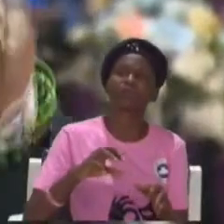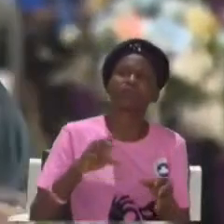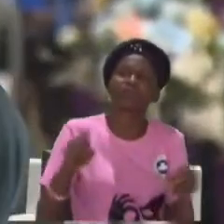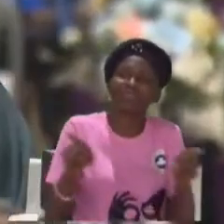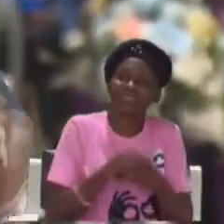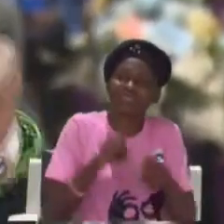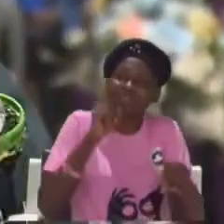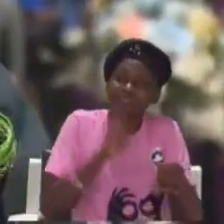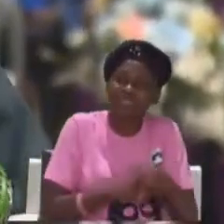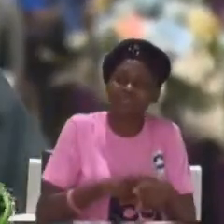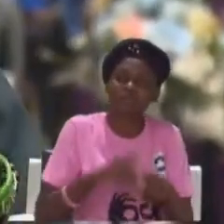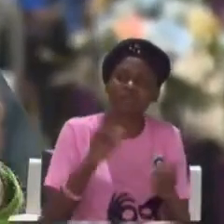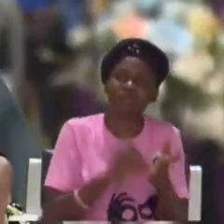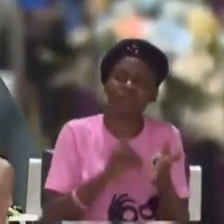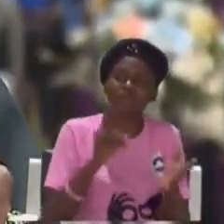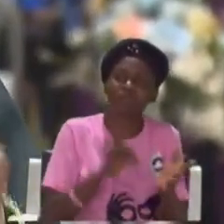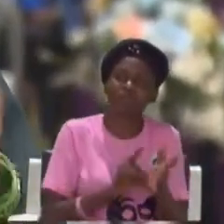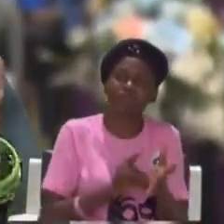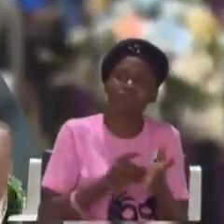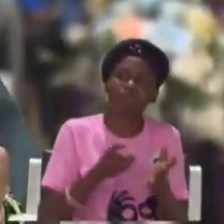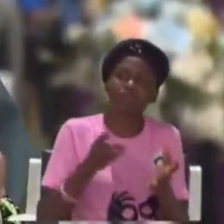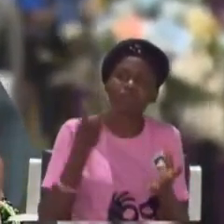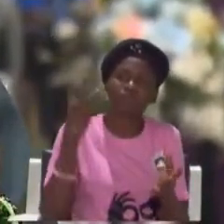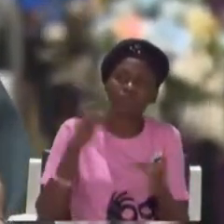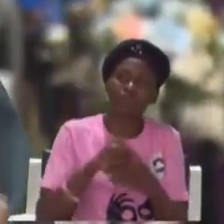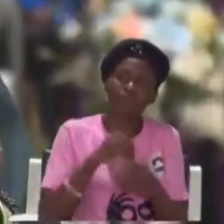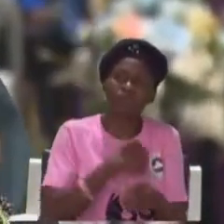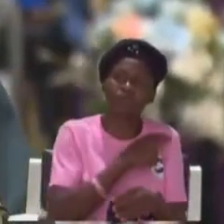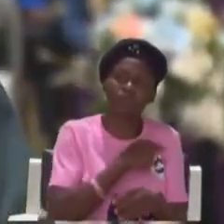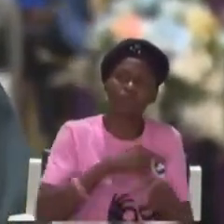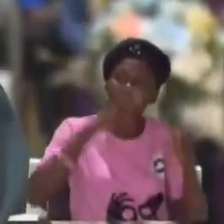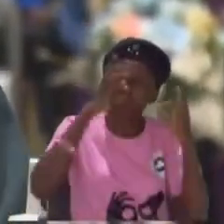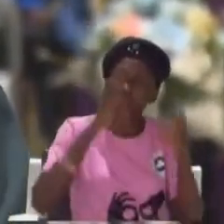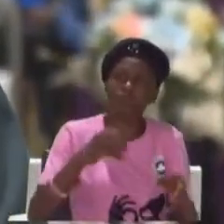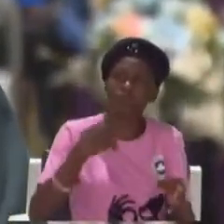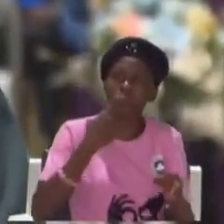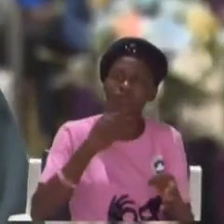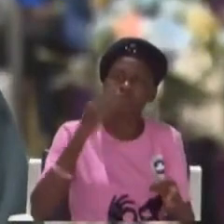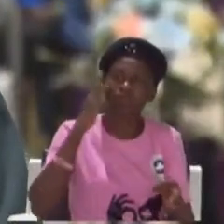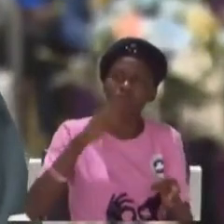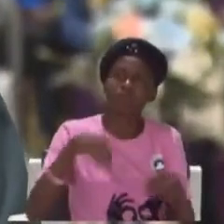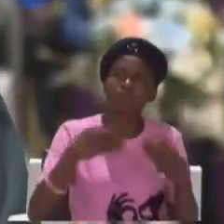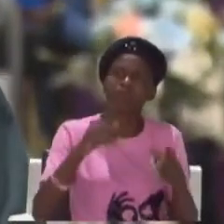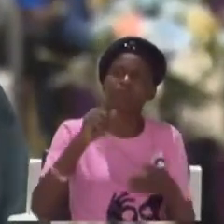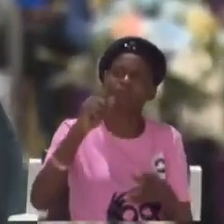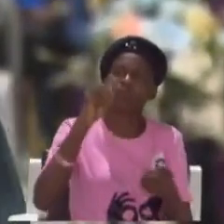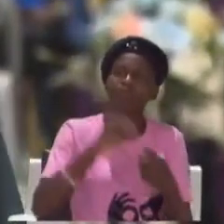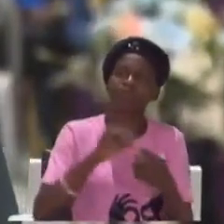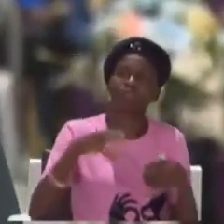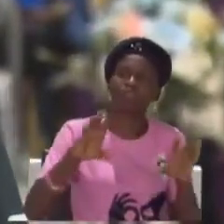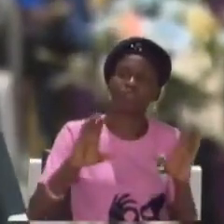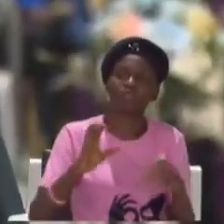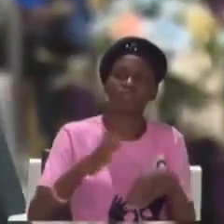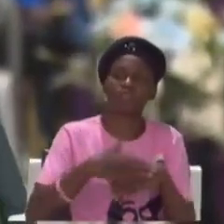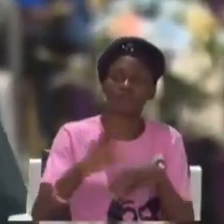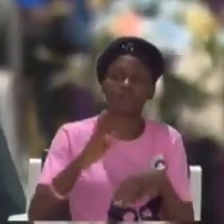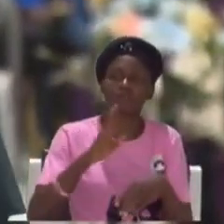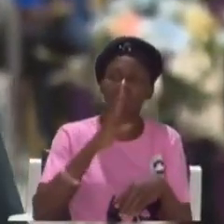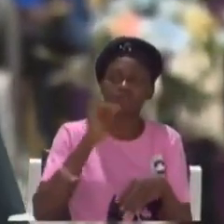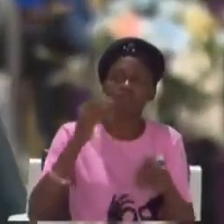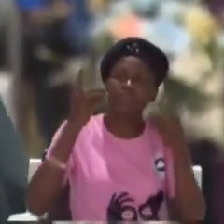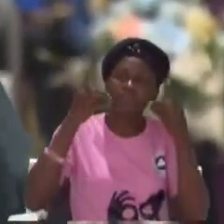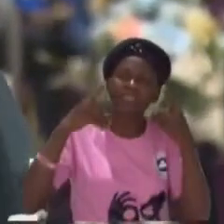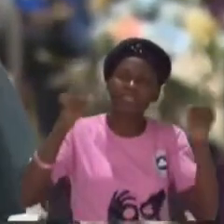Simultaneously, a doctor that was in the hospital decided we're going to give it one more chance. After being